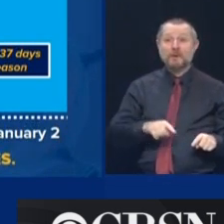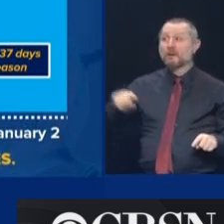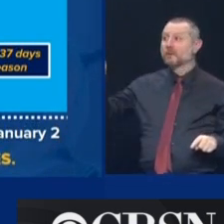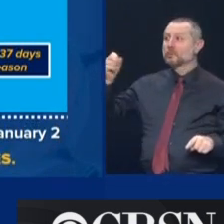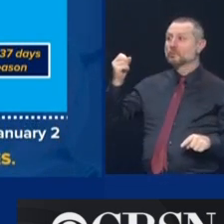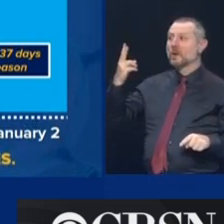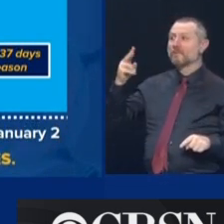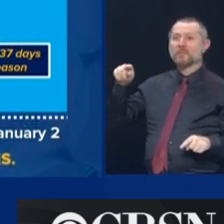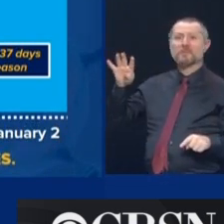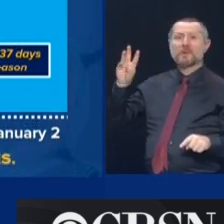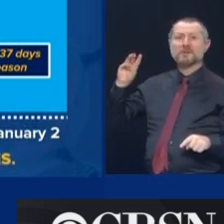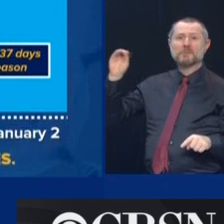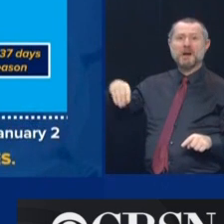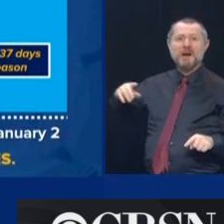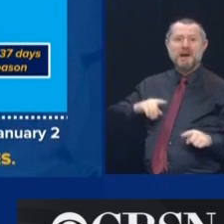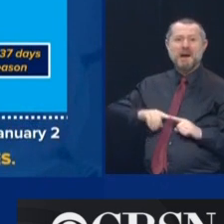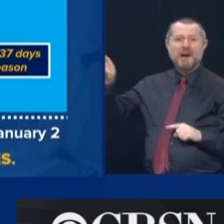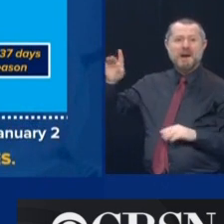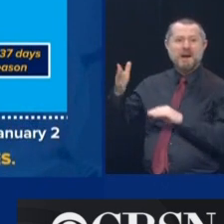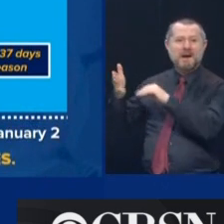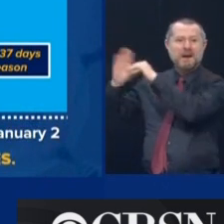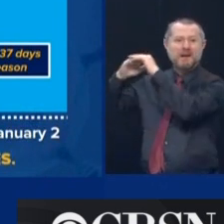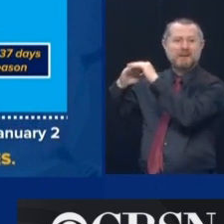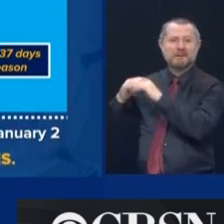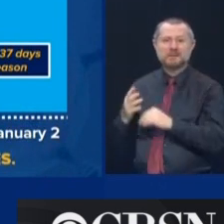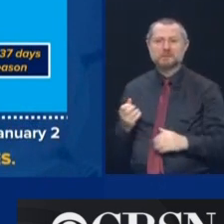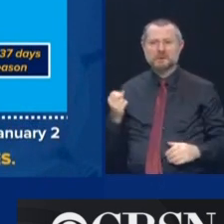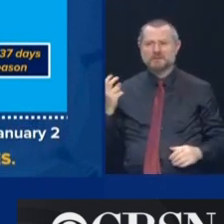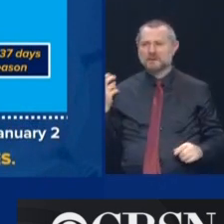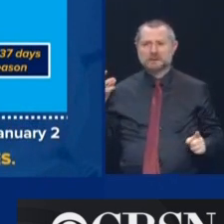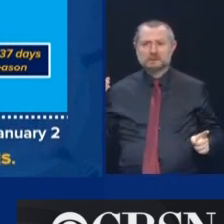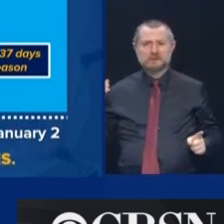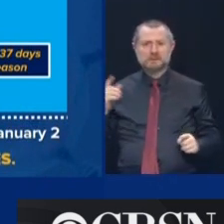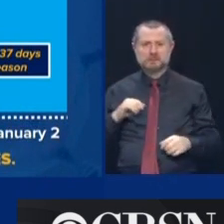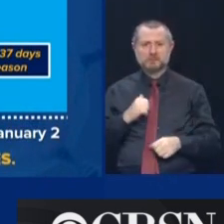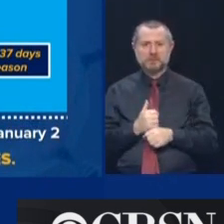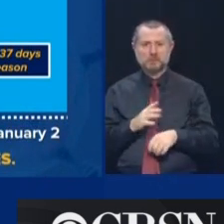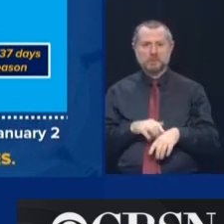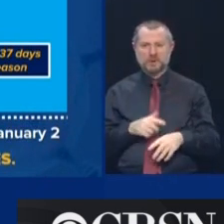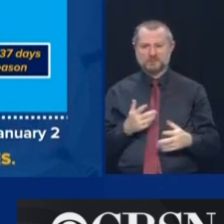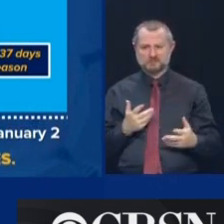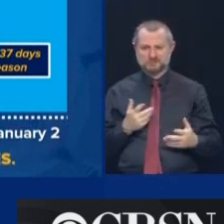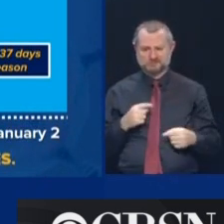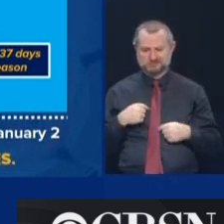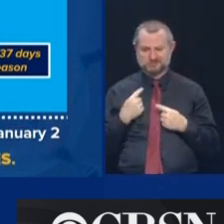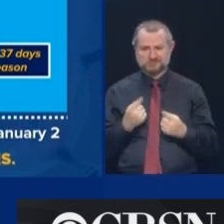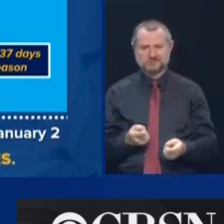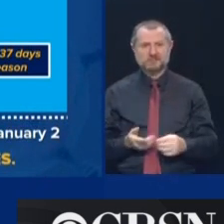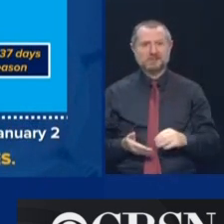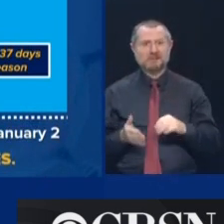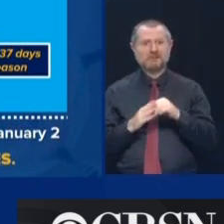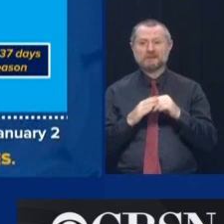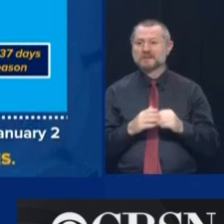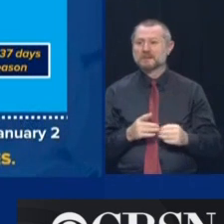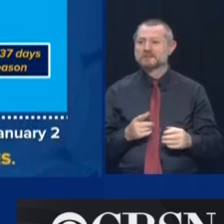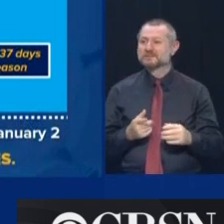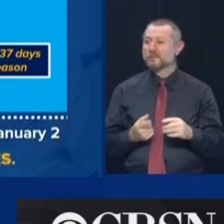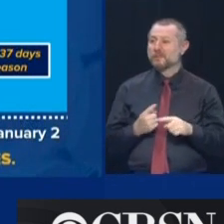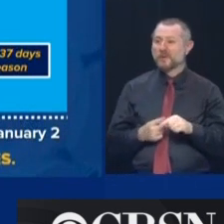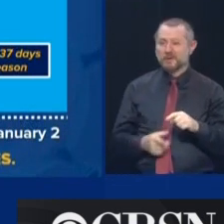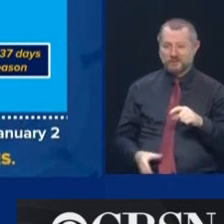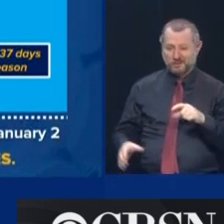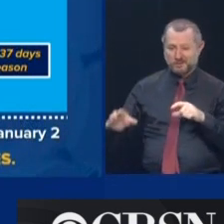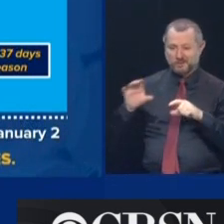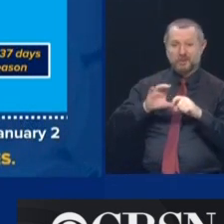2nd. That's just taking our current rate of increase, adding 20% for the